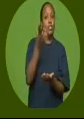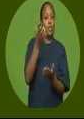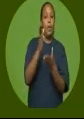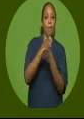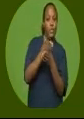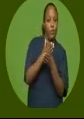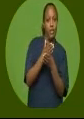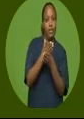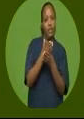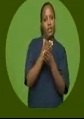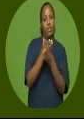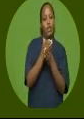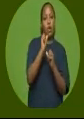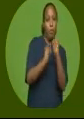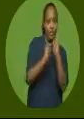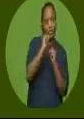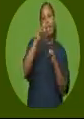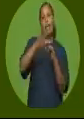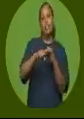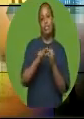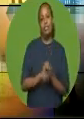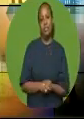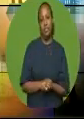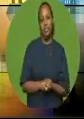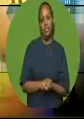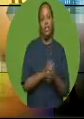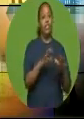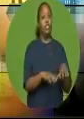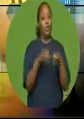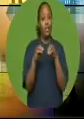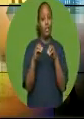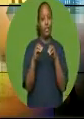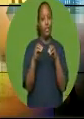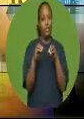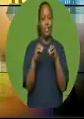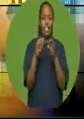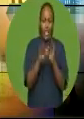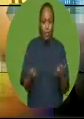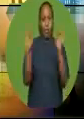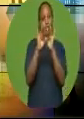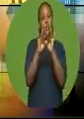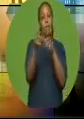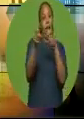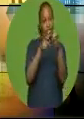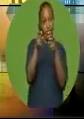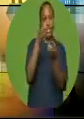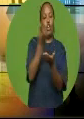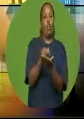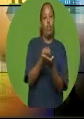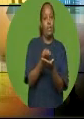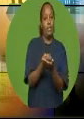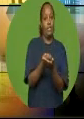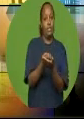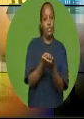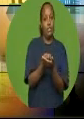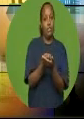resources between competing ends. Students, the importance of managing